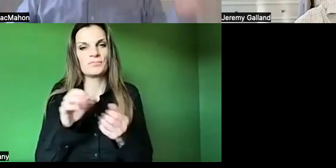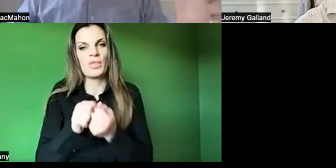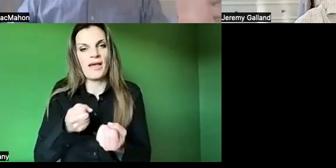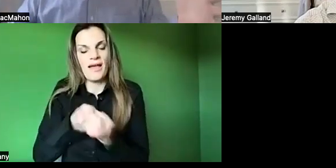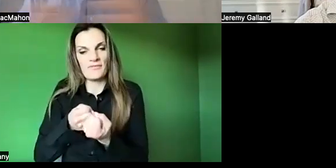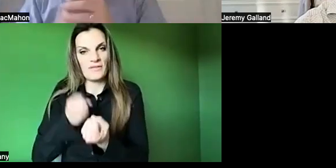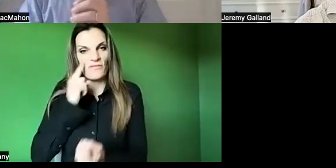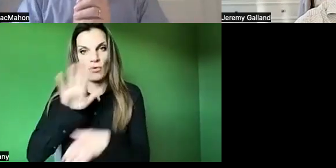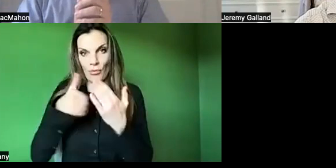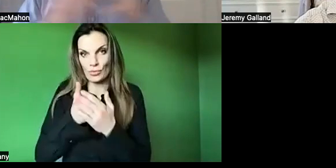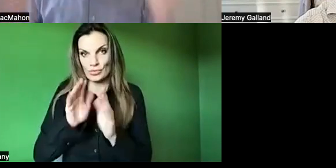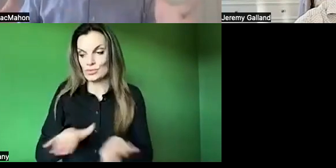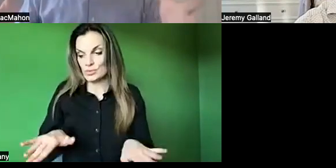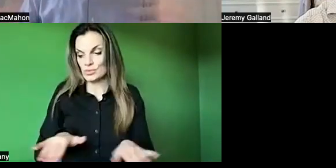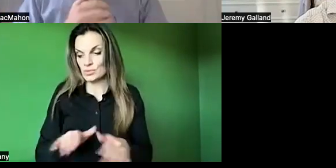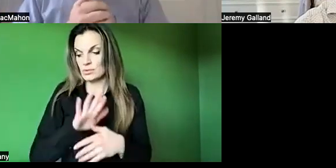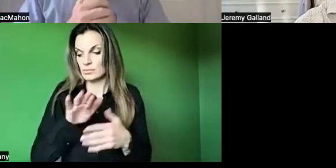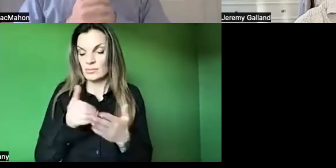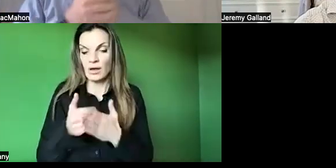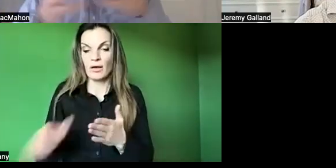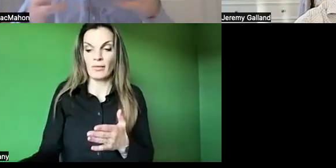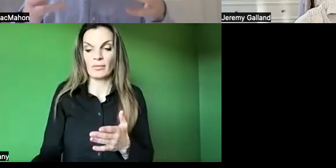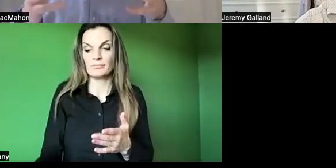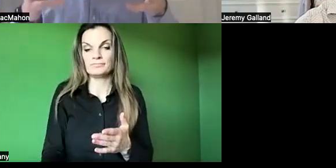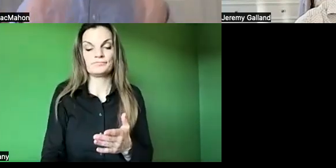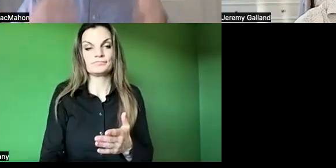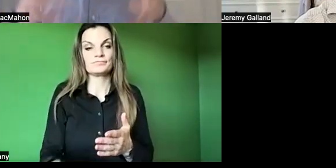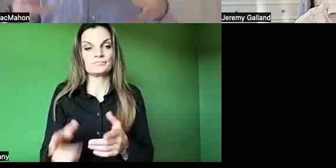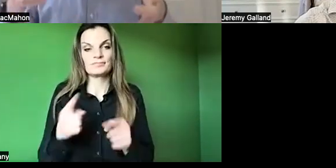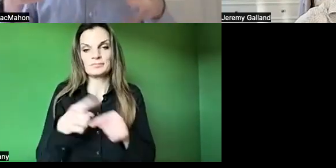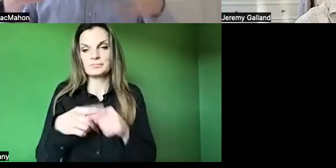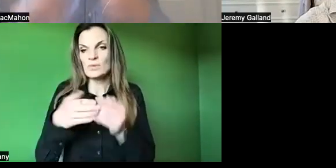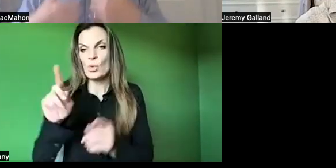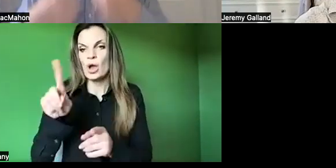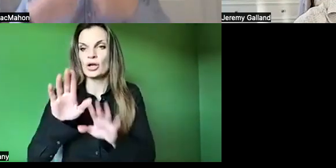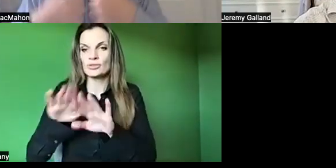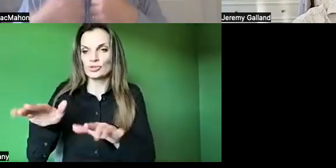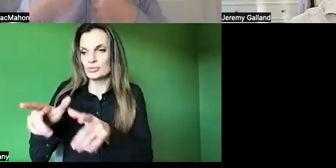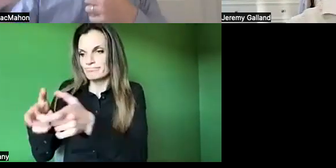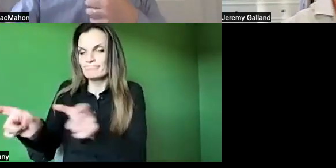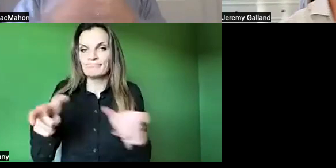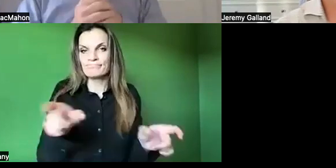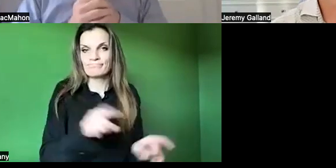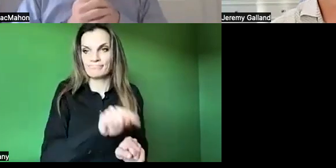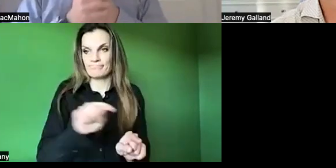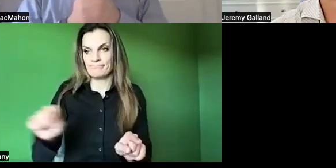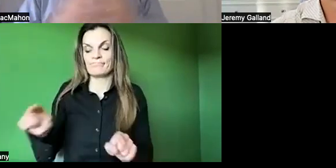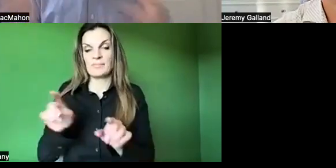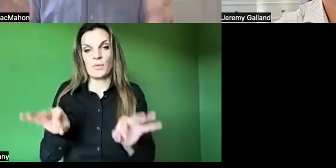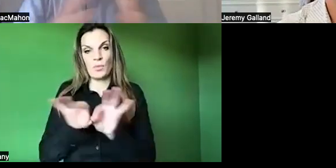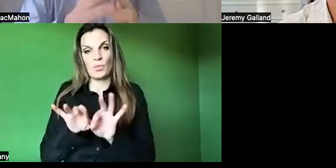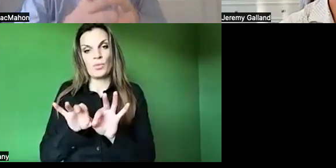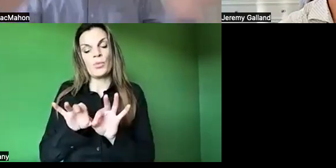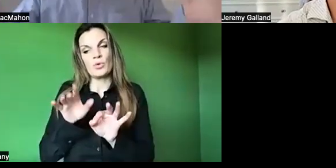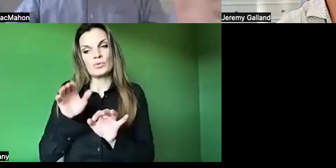every child, every cohort. You know, everyone's personal priority is their number one priority.